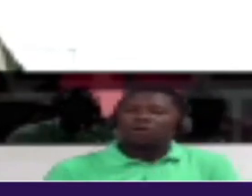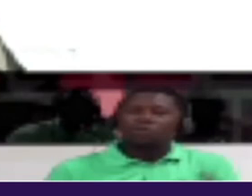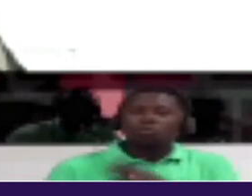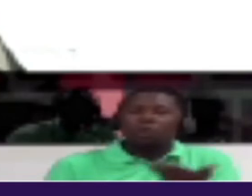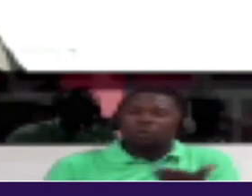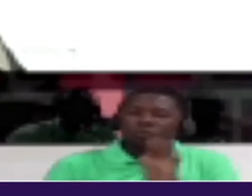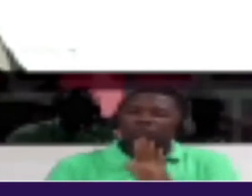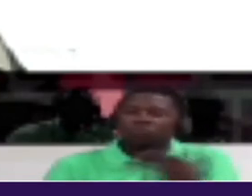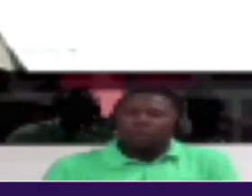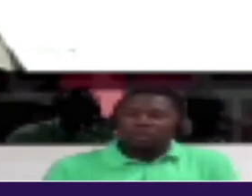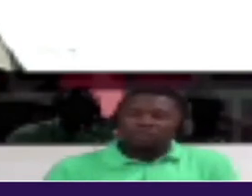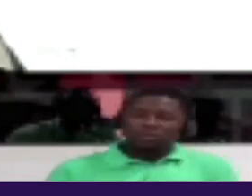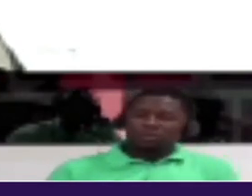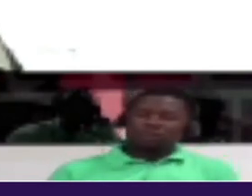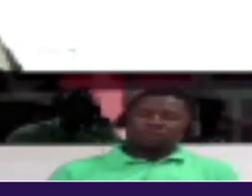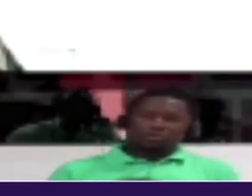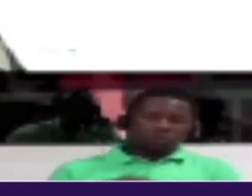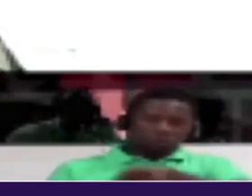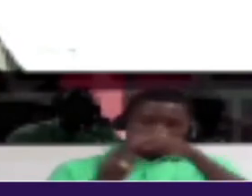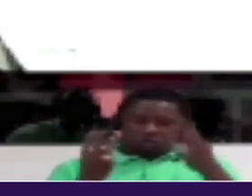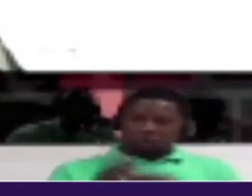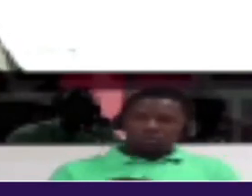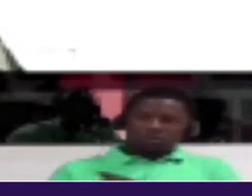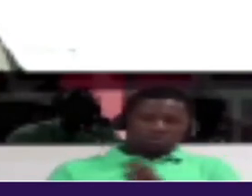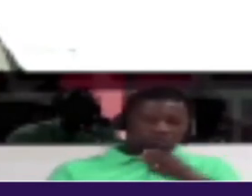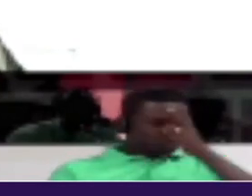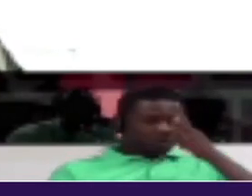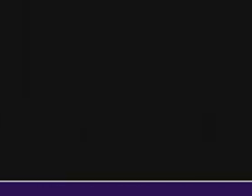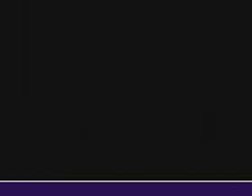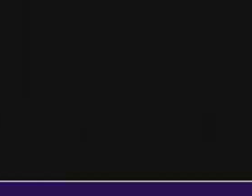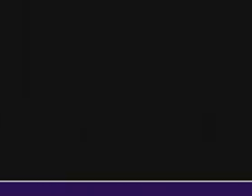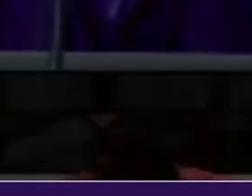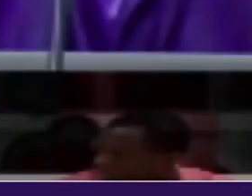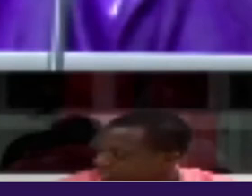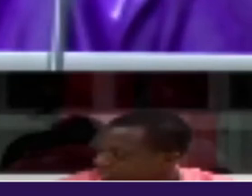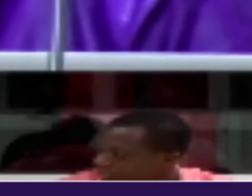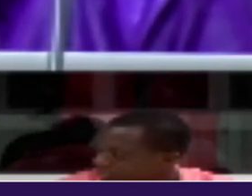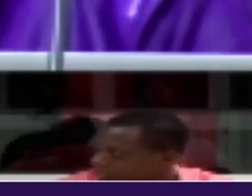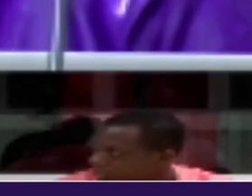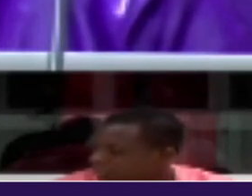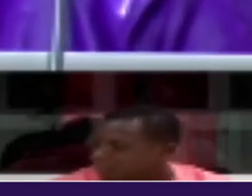What were we waiting for? We all squeezed shots in the direction of this.